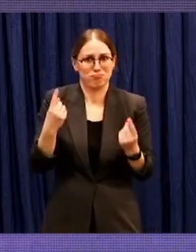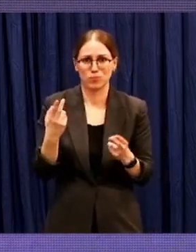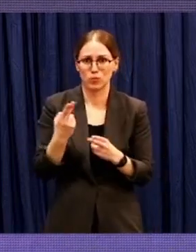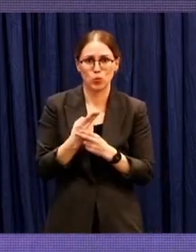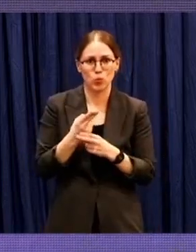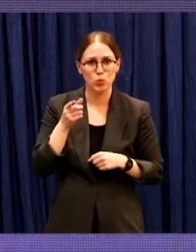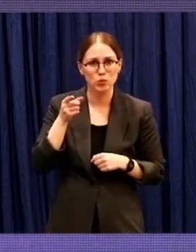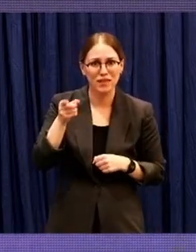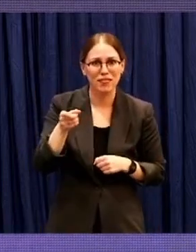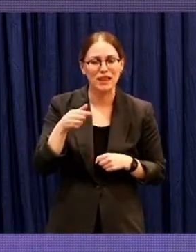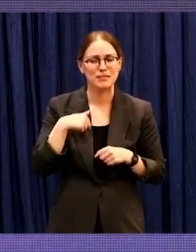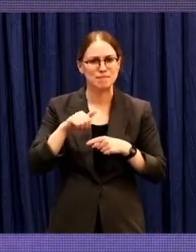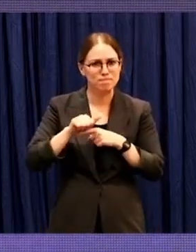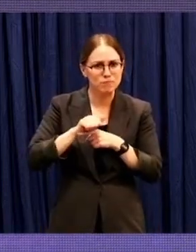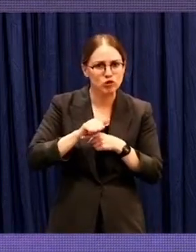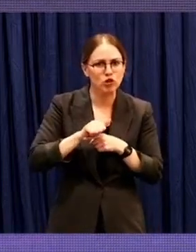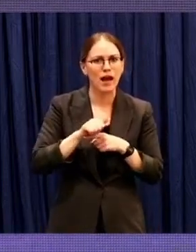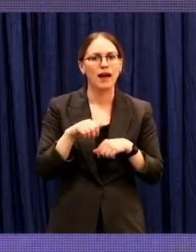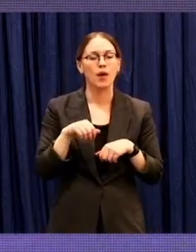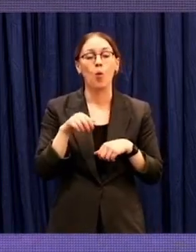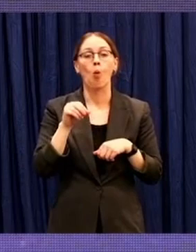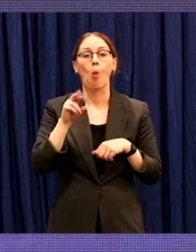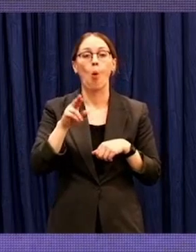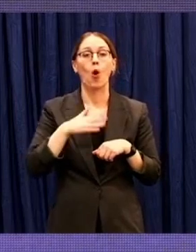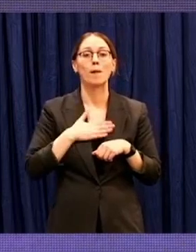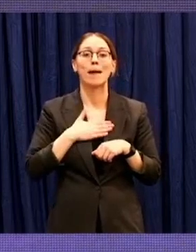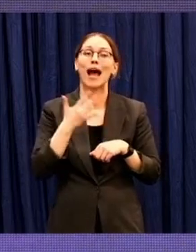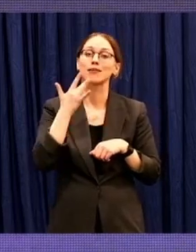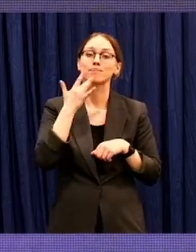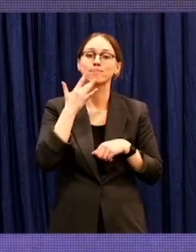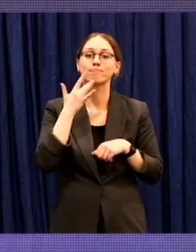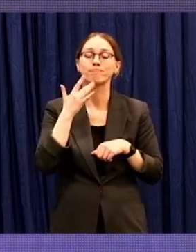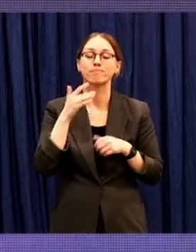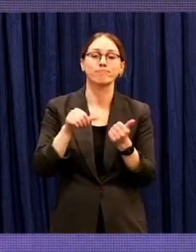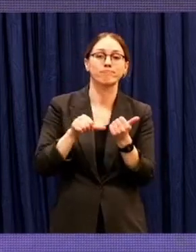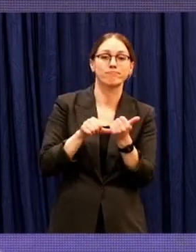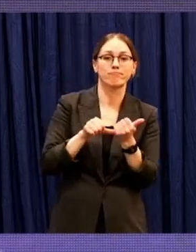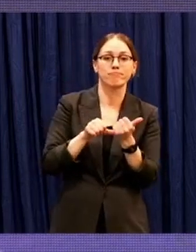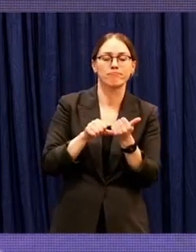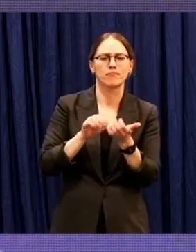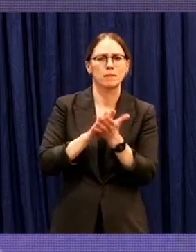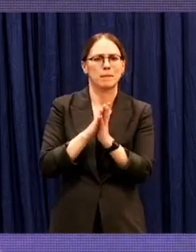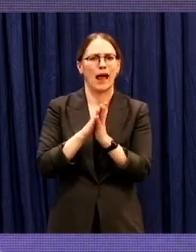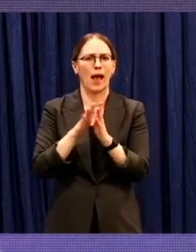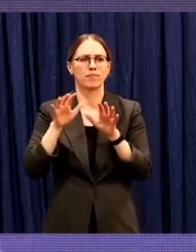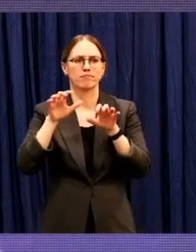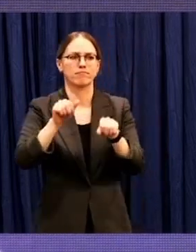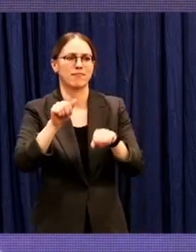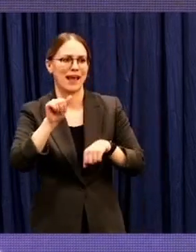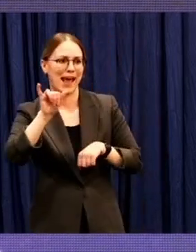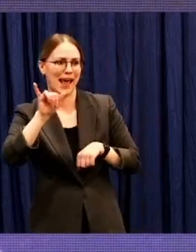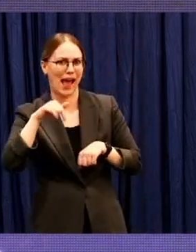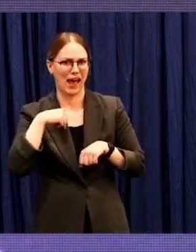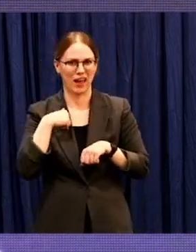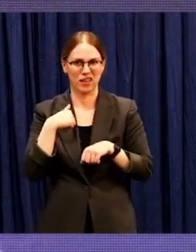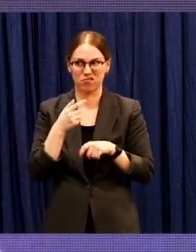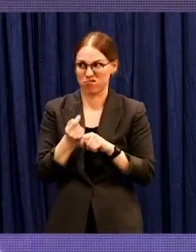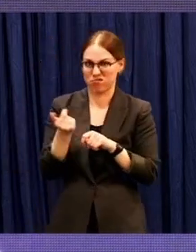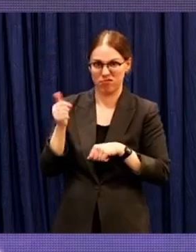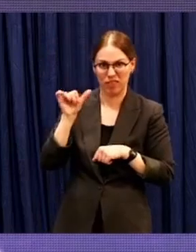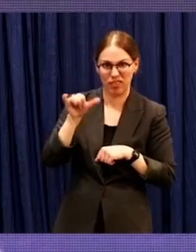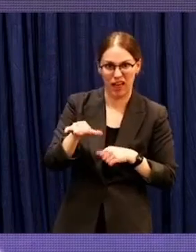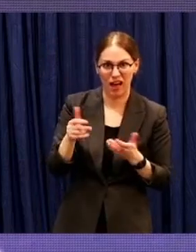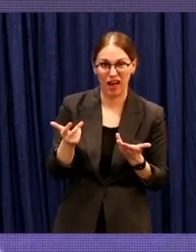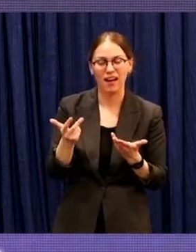use has recently had AI built into it? Are you supposed to stop using this on the job? What's the process there? And how do we work together